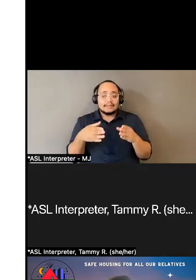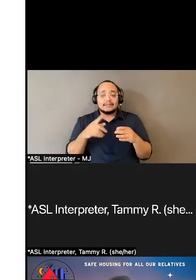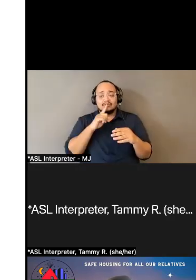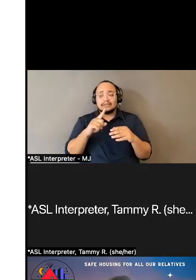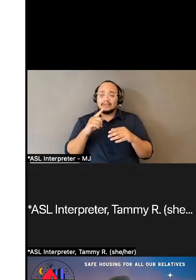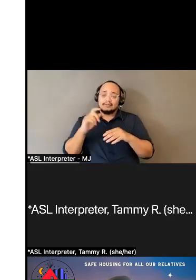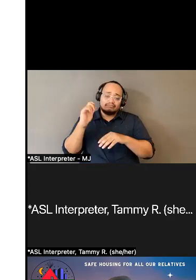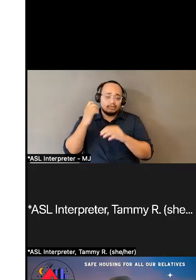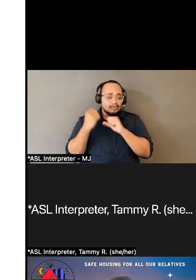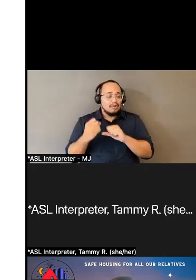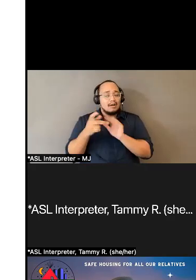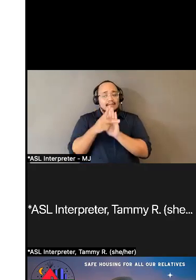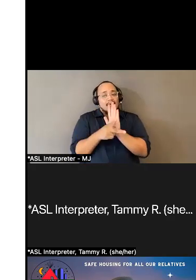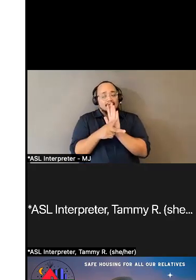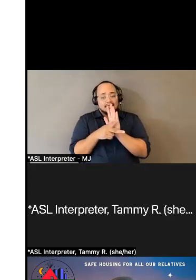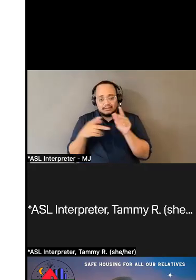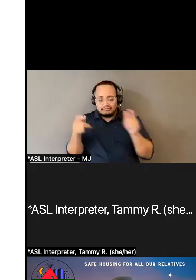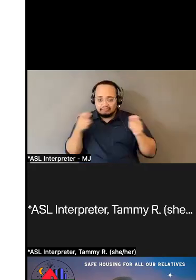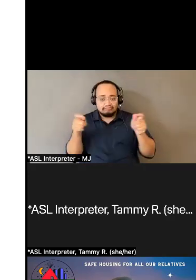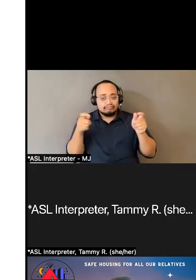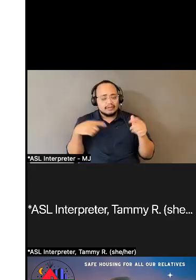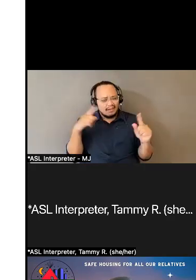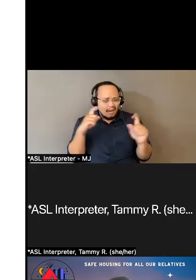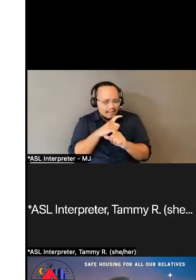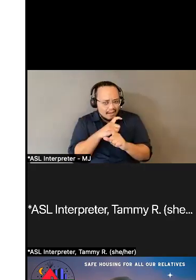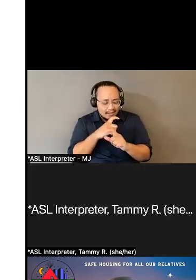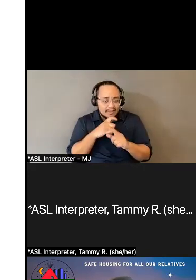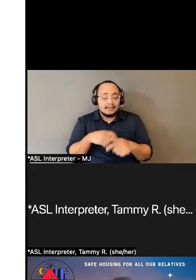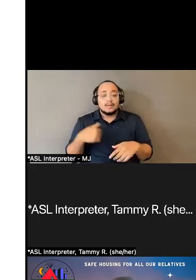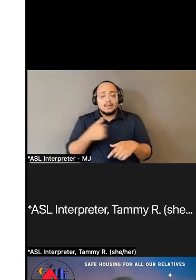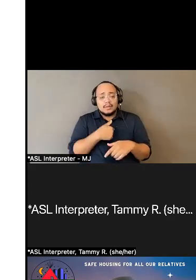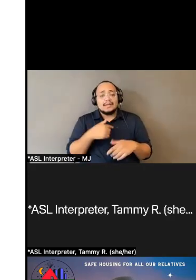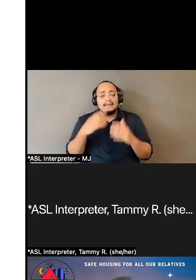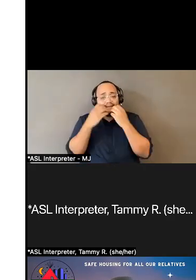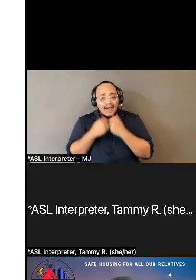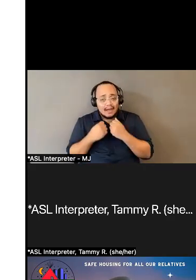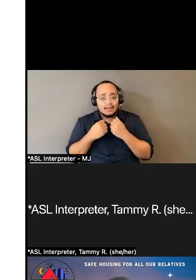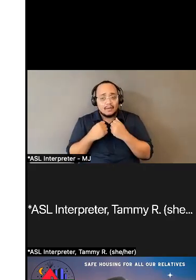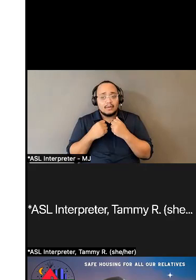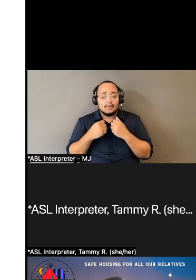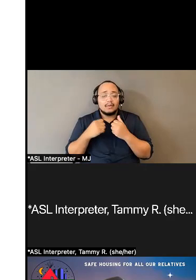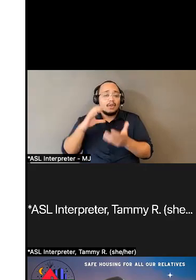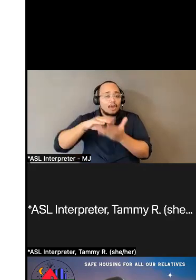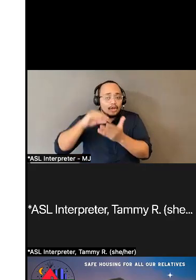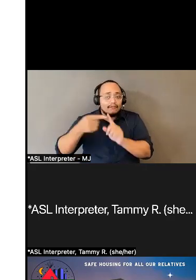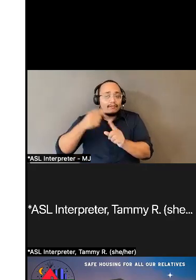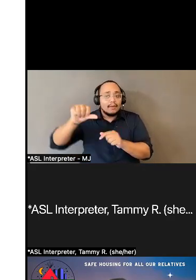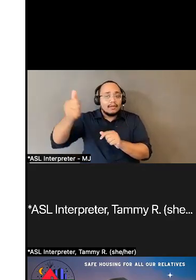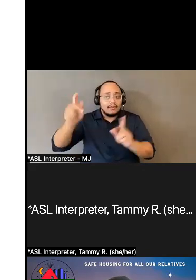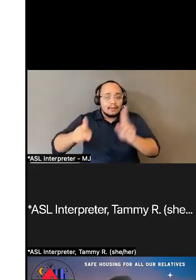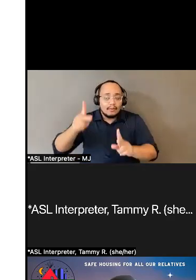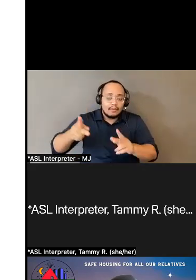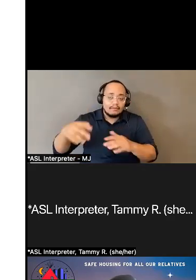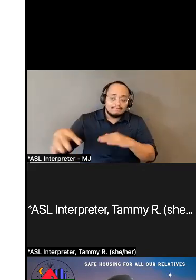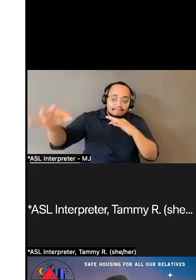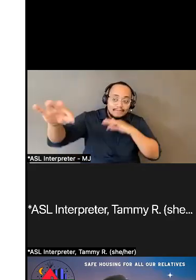and complicated space. And we definitely value reciprocal learning. And that's not just from our partners